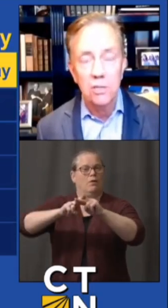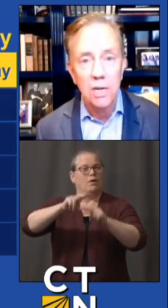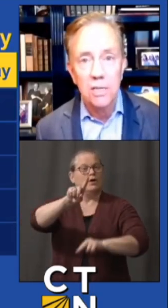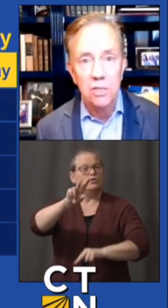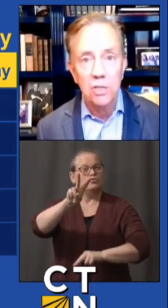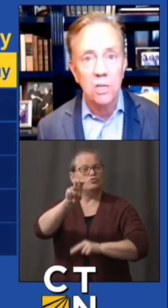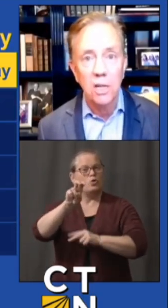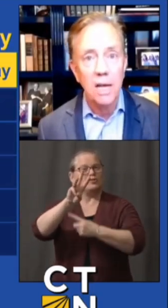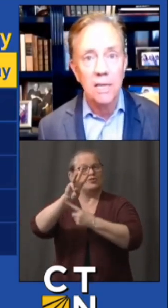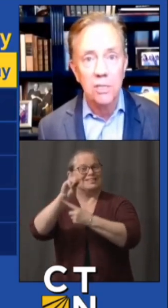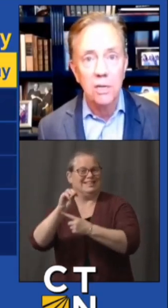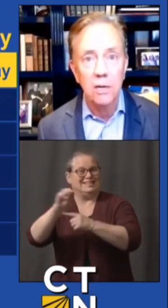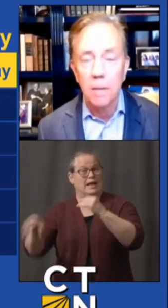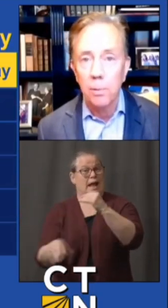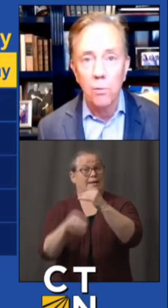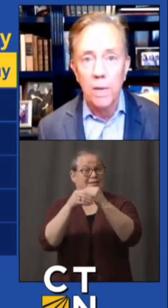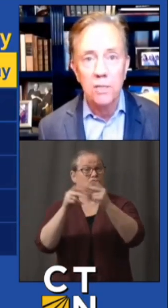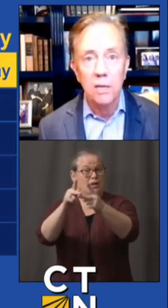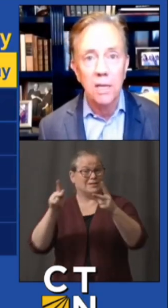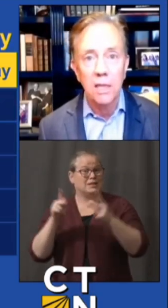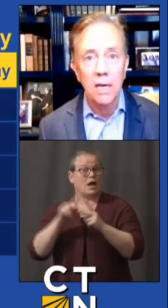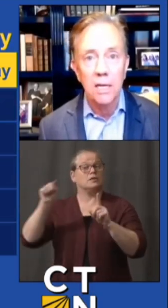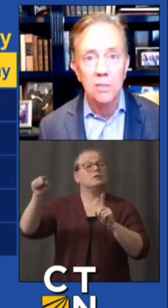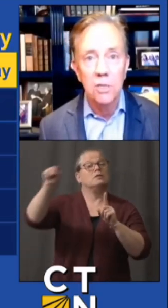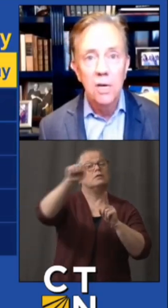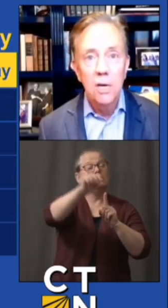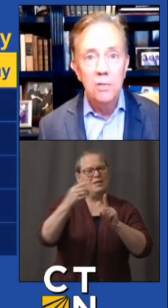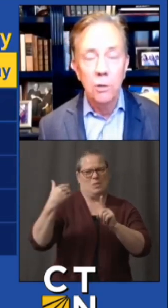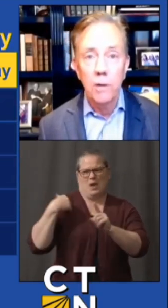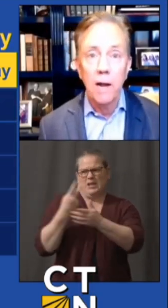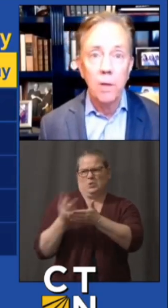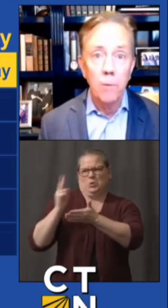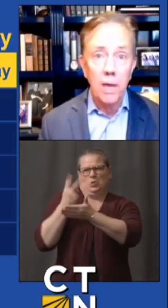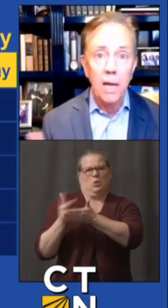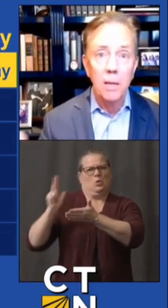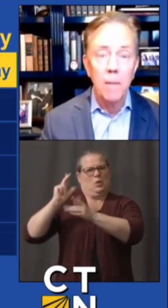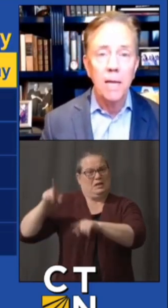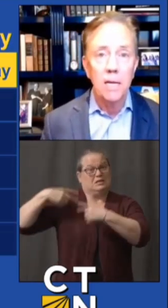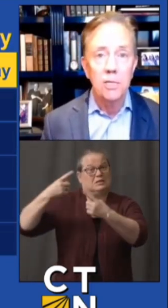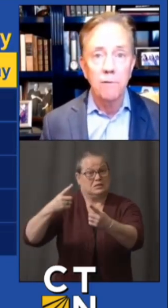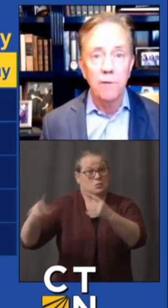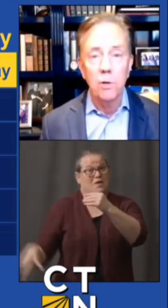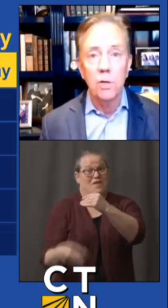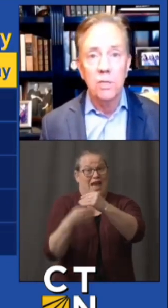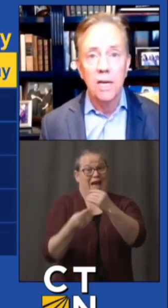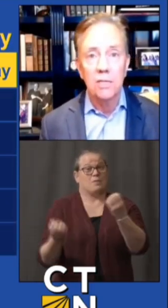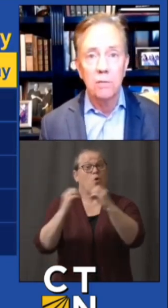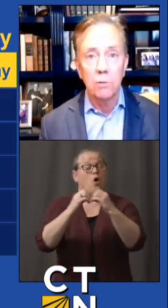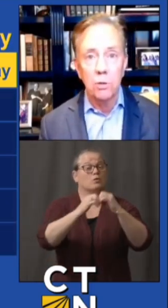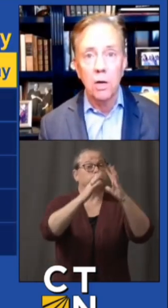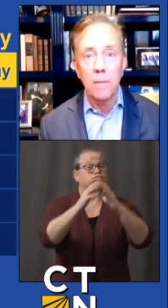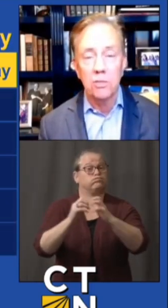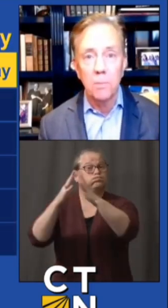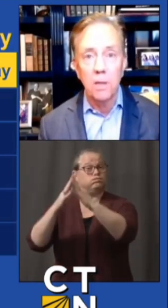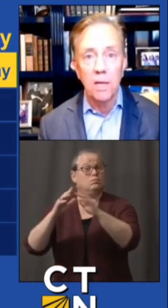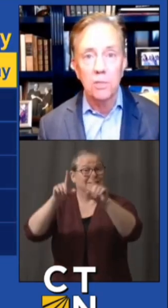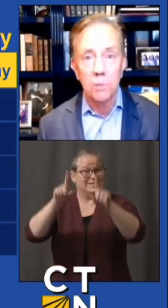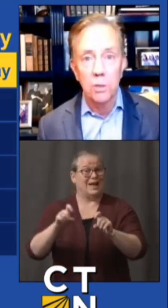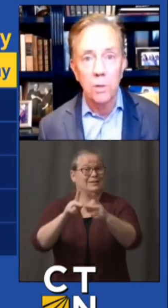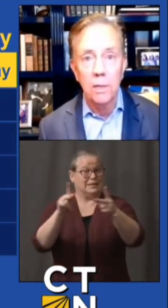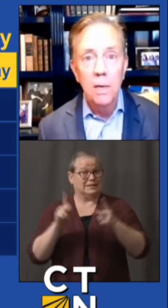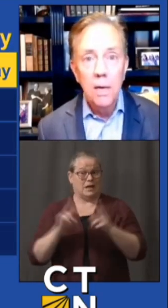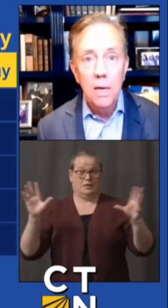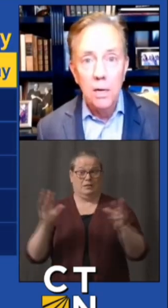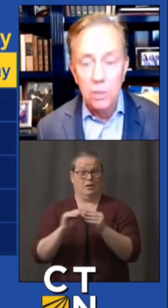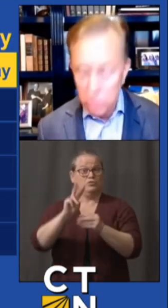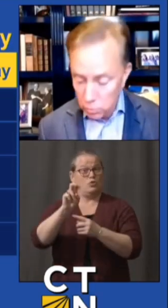testing sites just in the last couple of weeks, I think that is. So did everything we can to make it easier for you to test. And we'll talk about some of the things we're